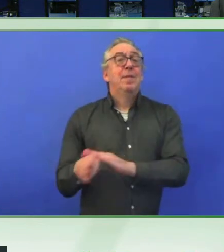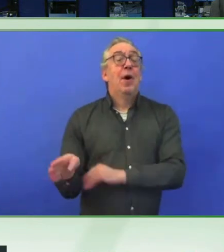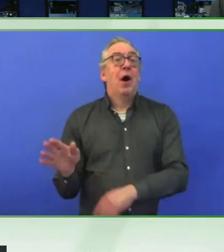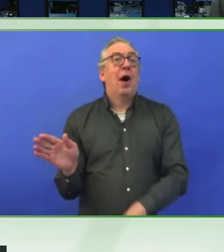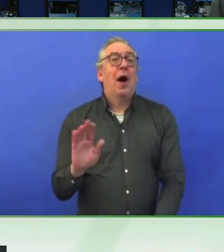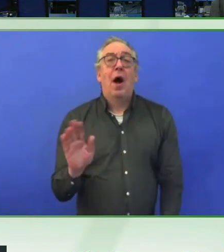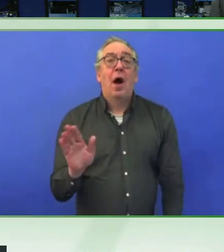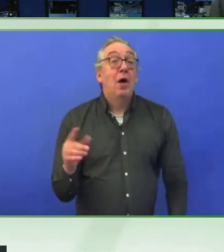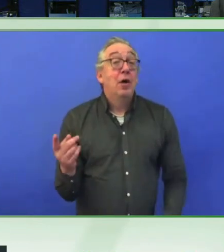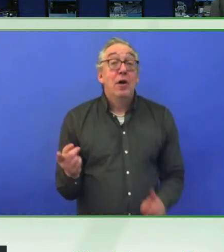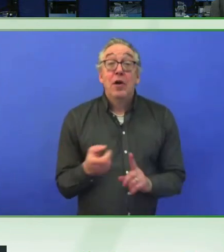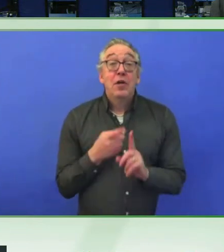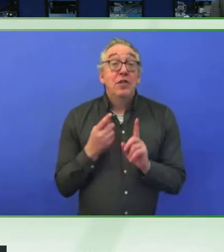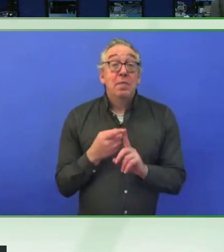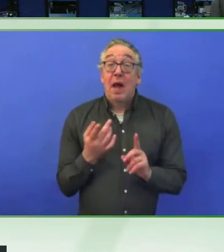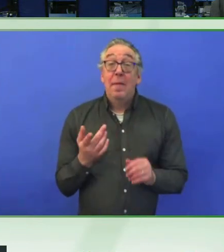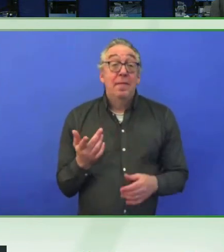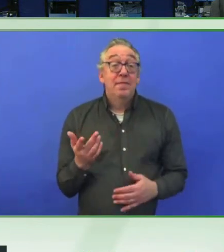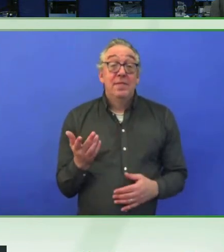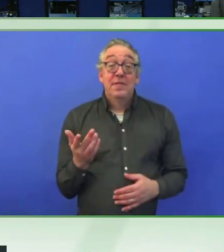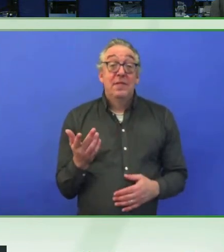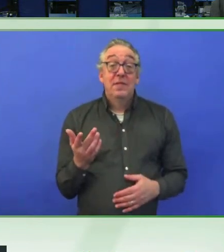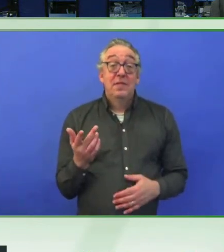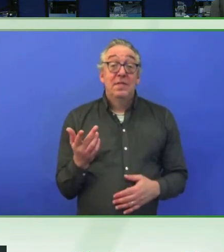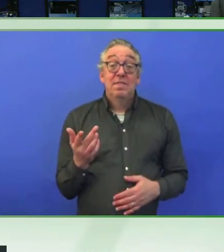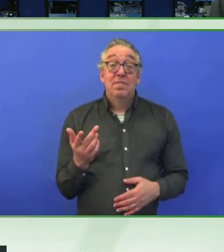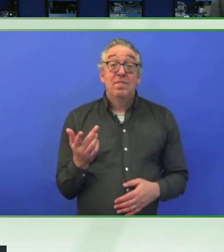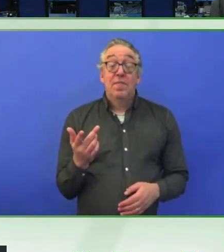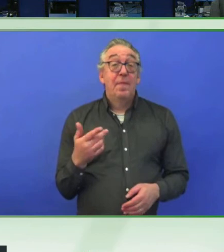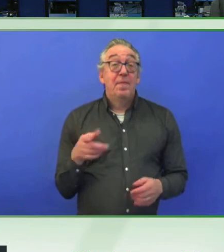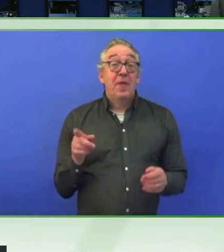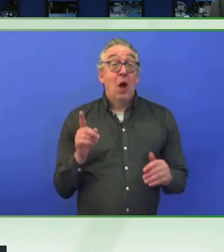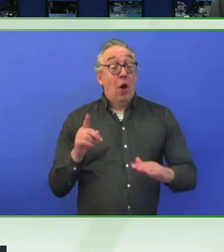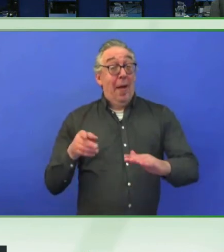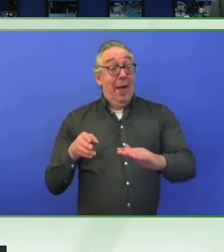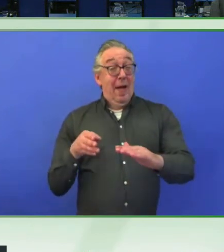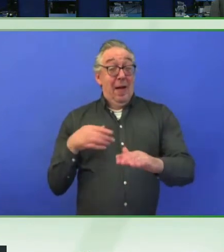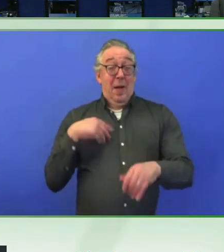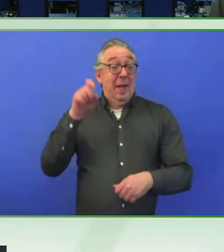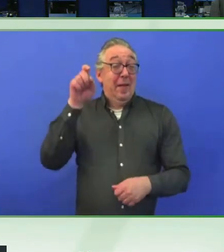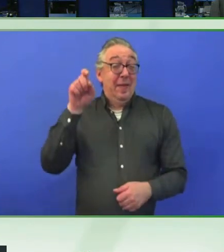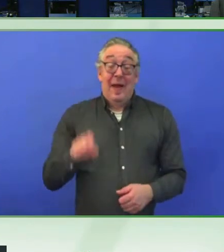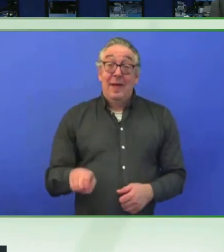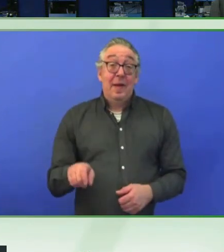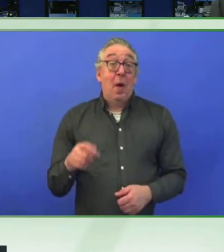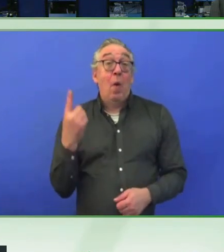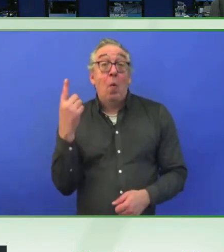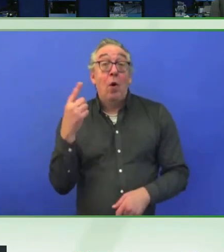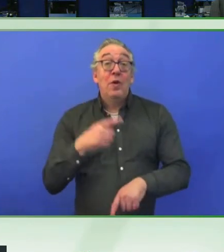of competency of driving accessibility in the organization. But very